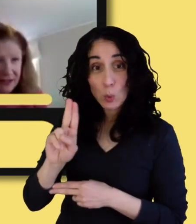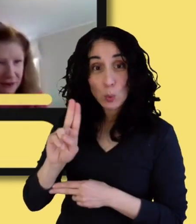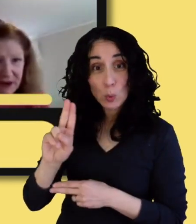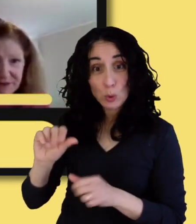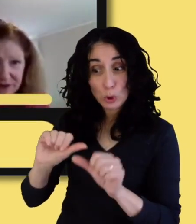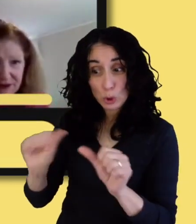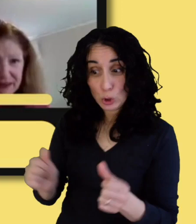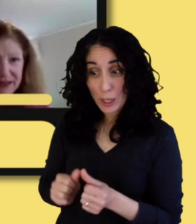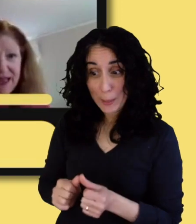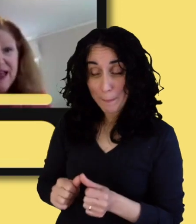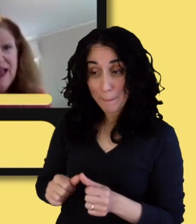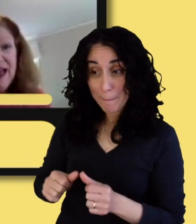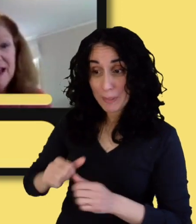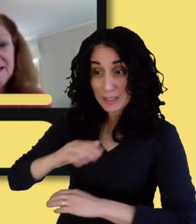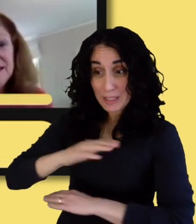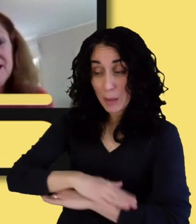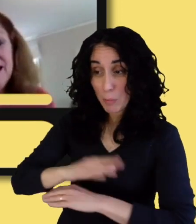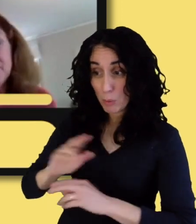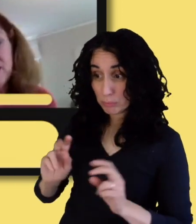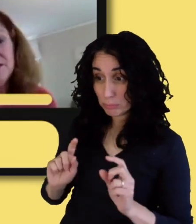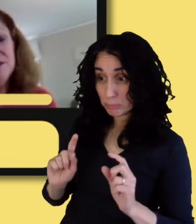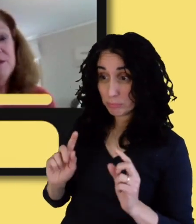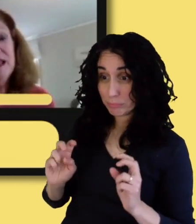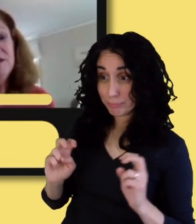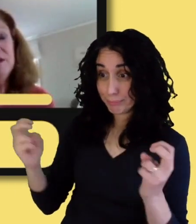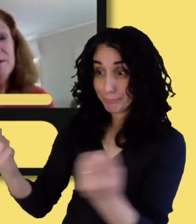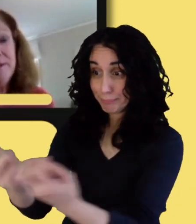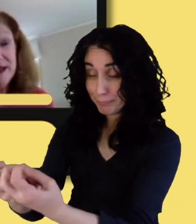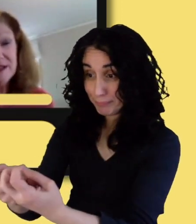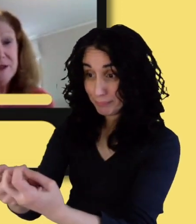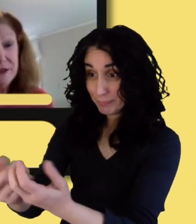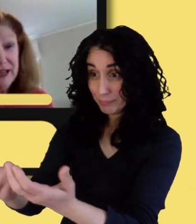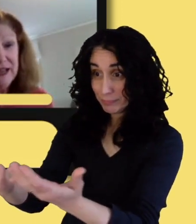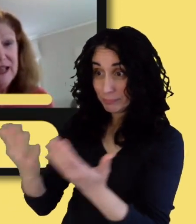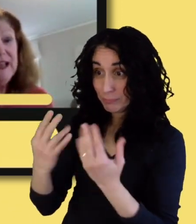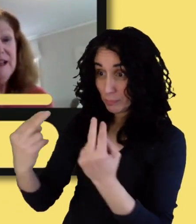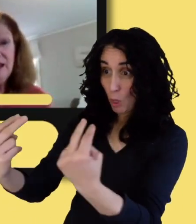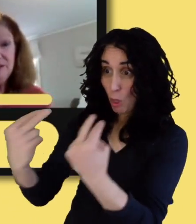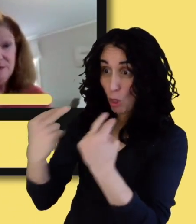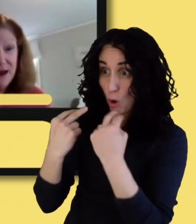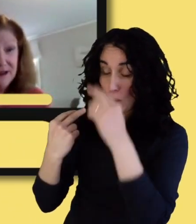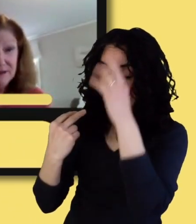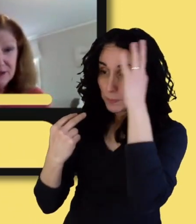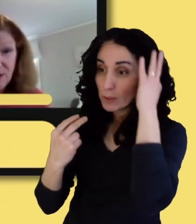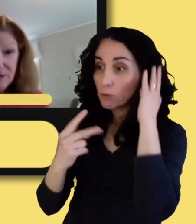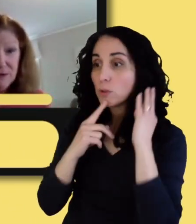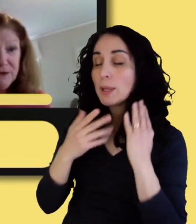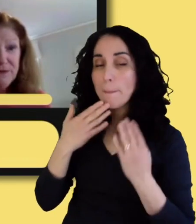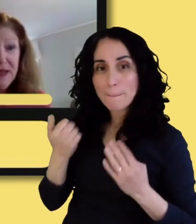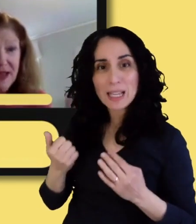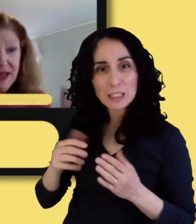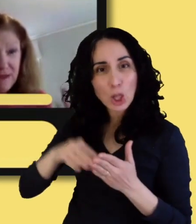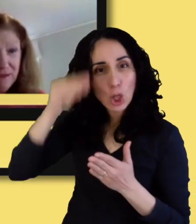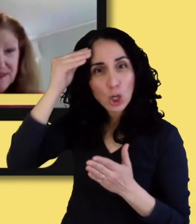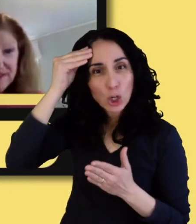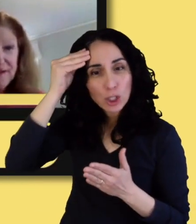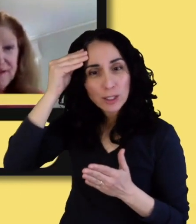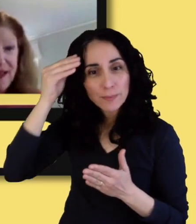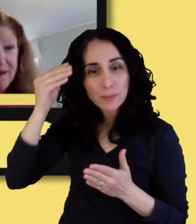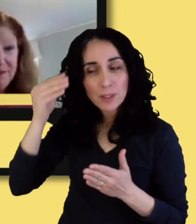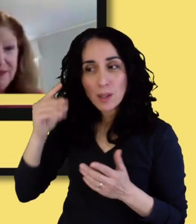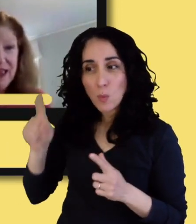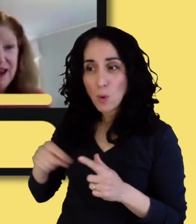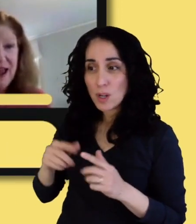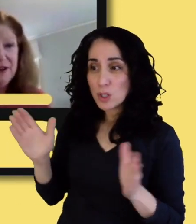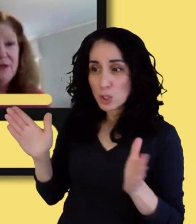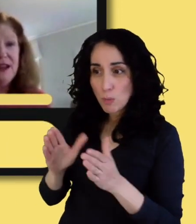I'm sitting in there right in front of me. And that's when they do their best learning, is when it's right small group and I'm right there